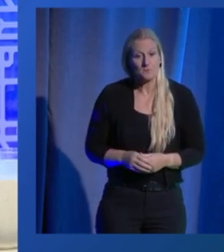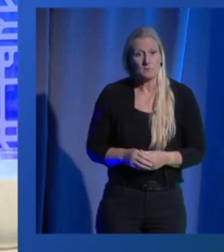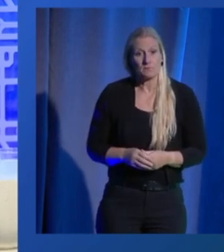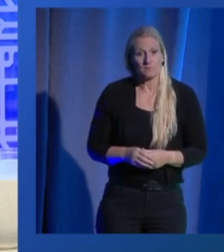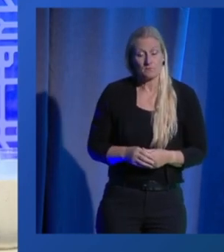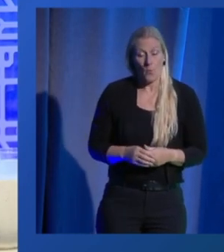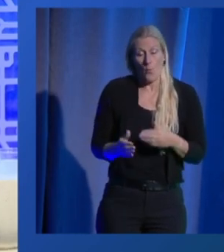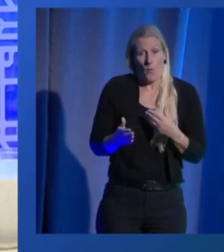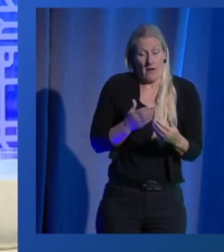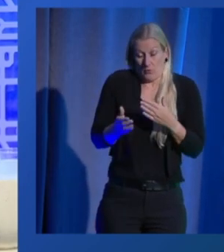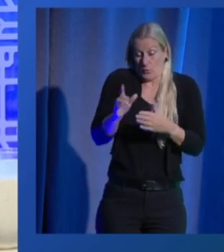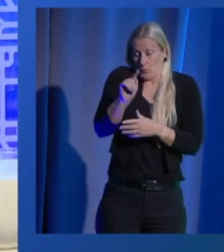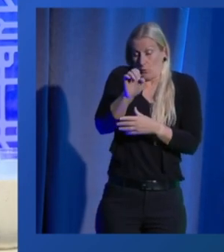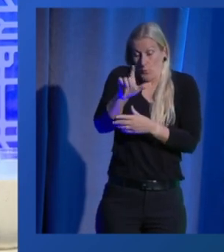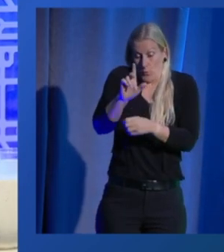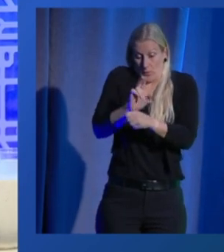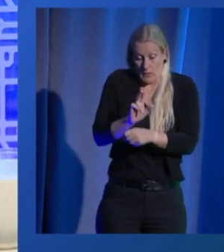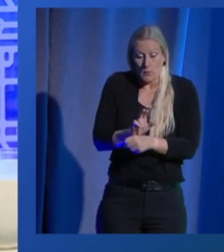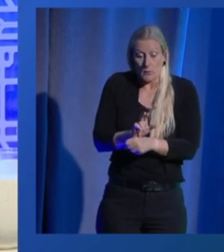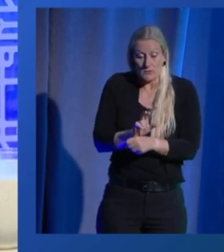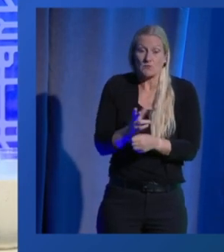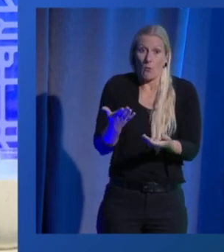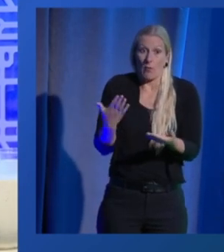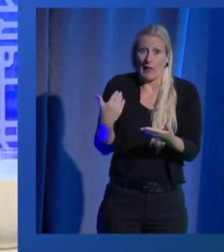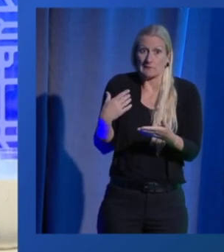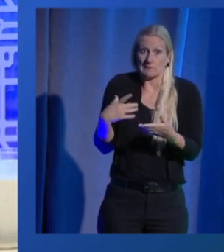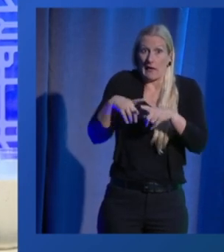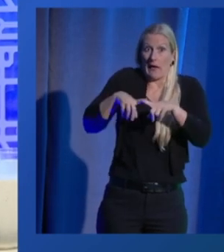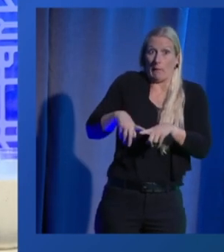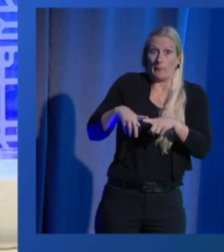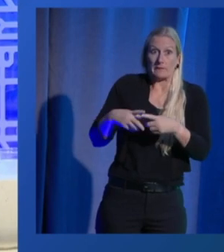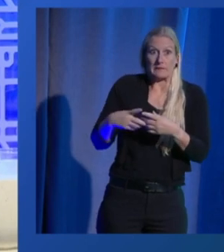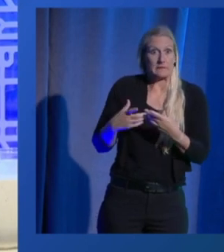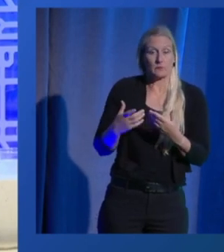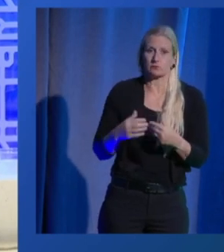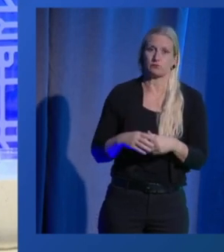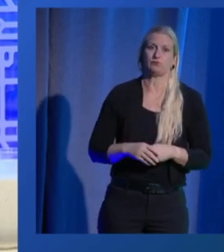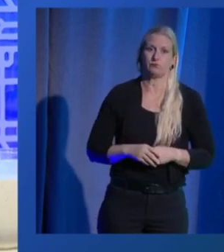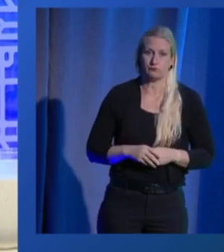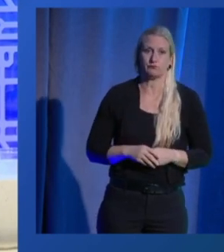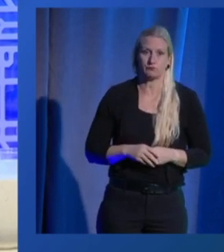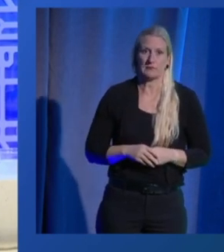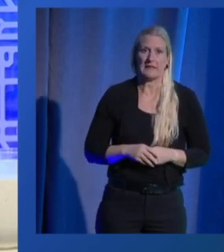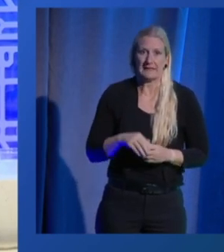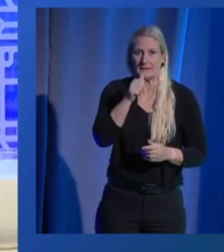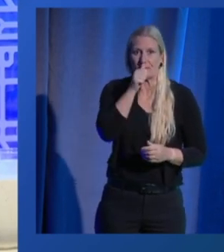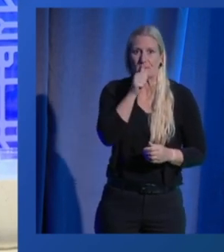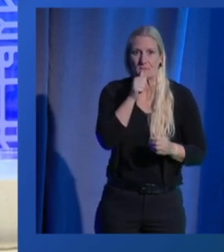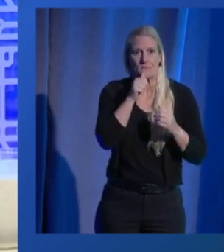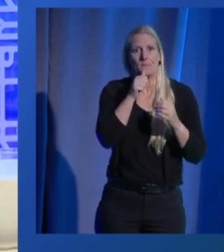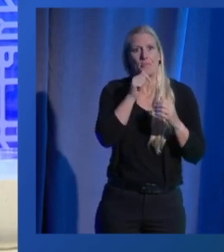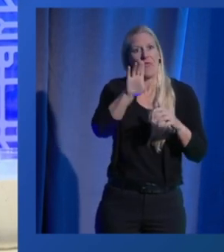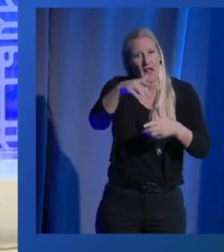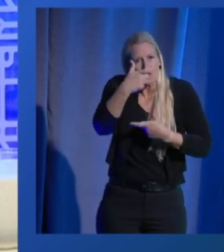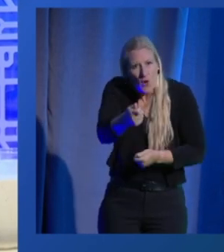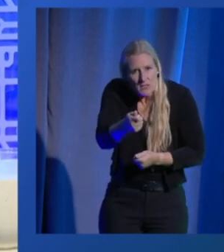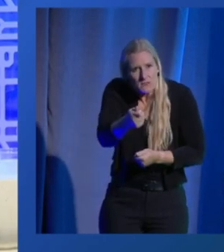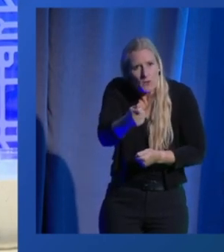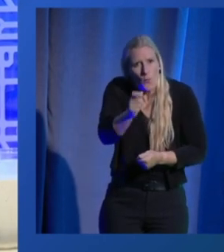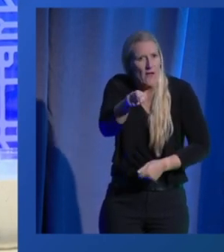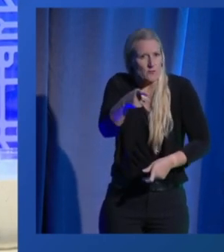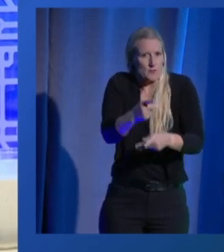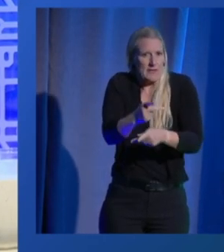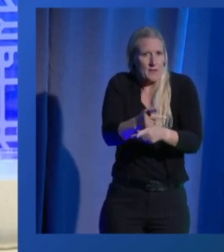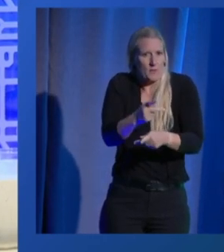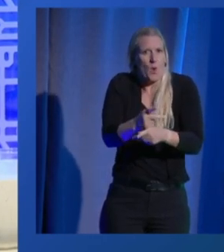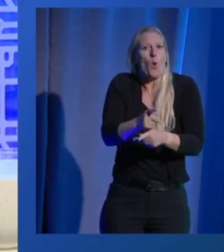here is it going to be critical to ensuring that that accountability remains um you know enduring right that trust that there is a